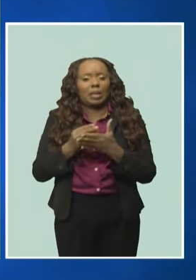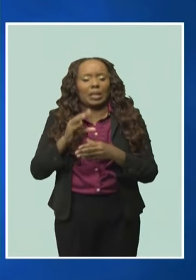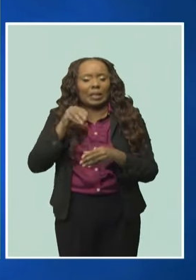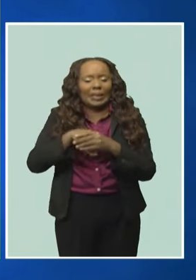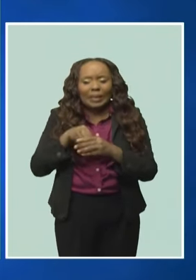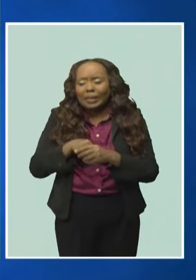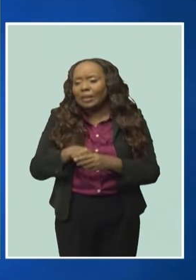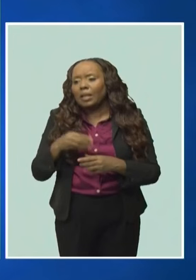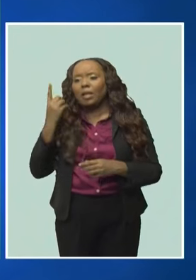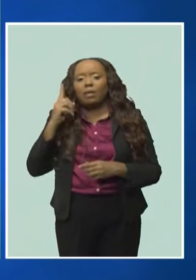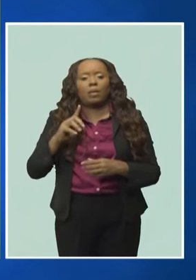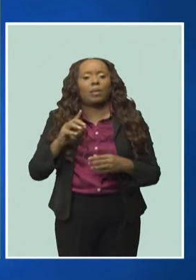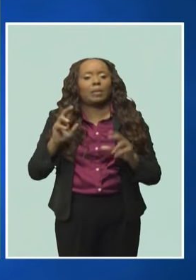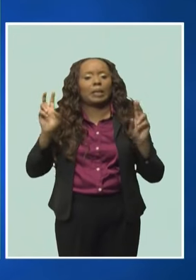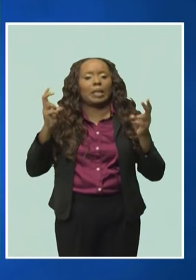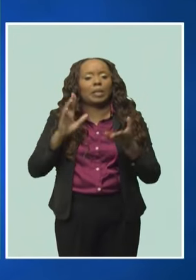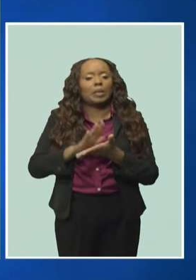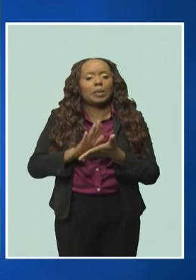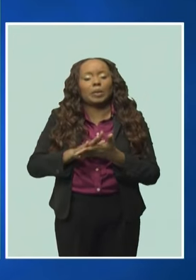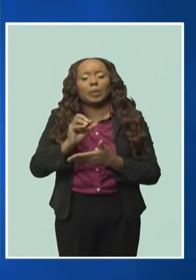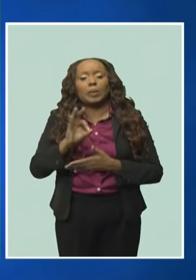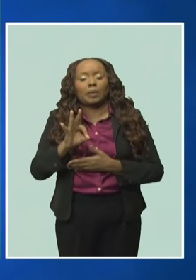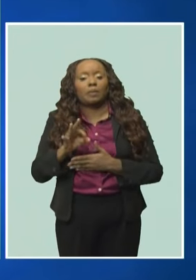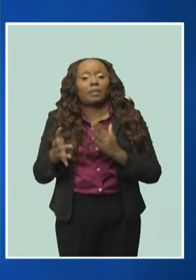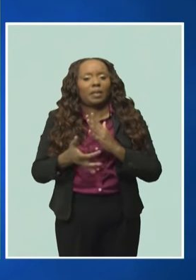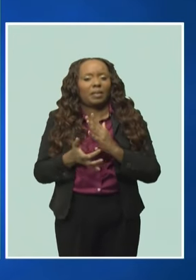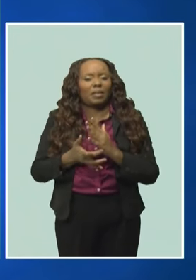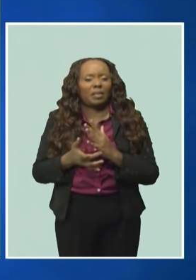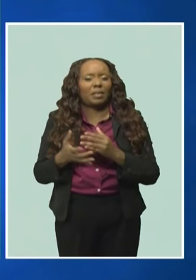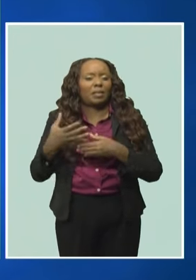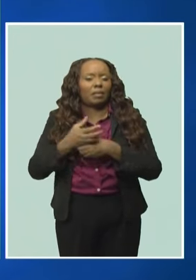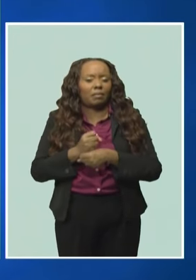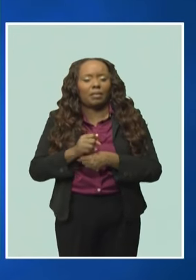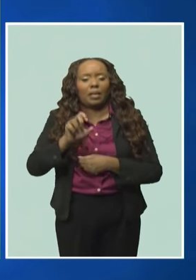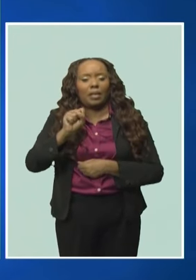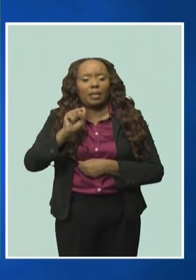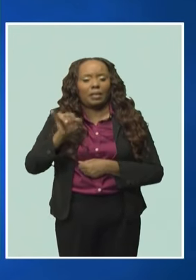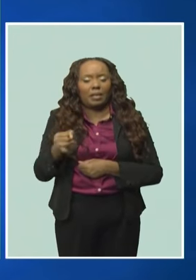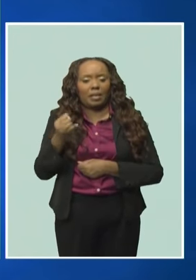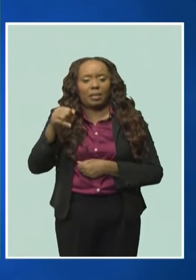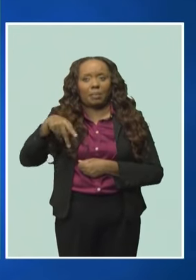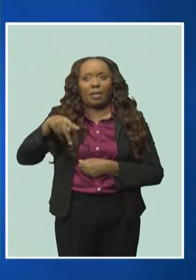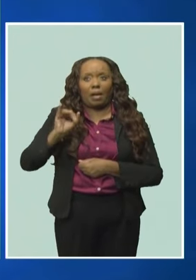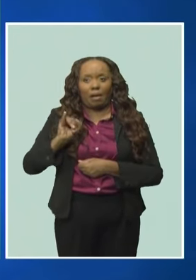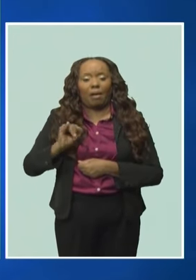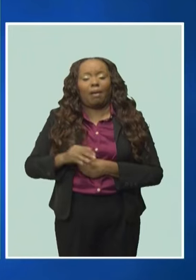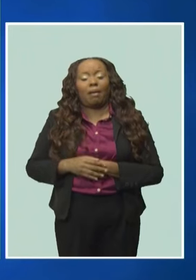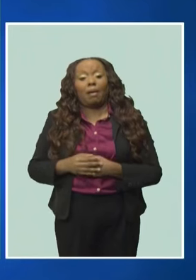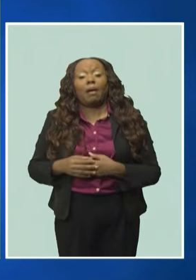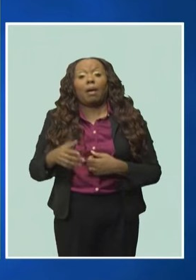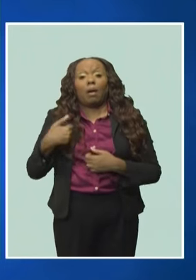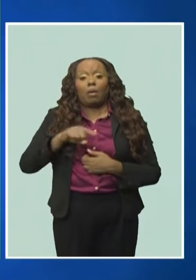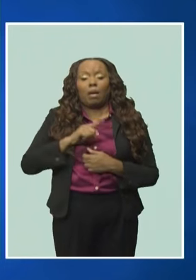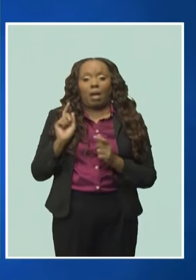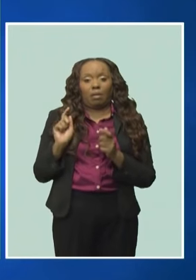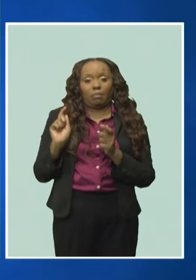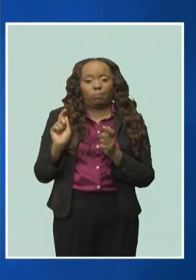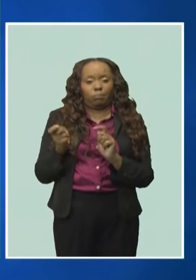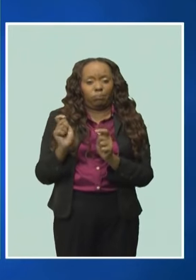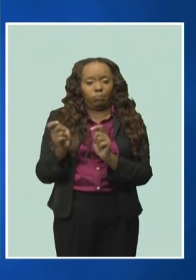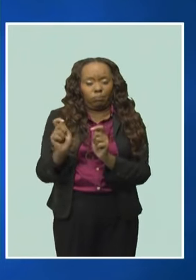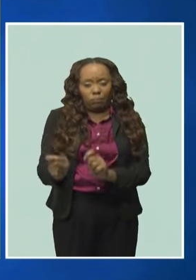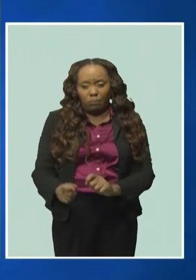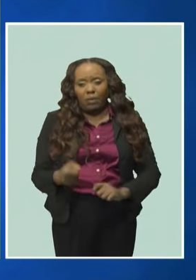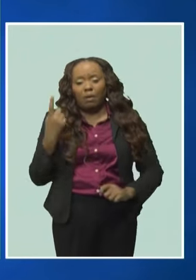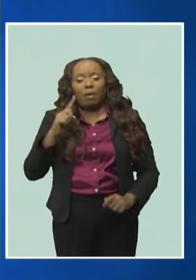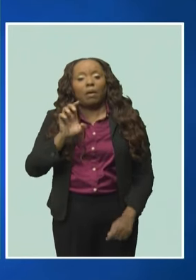of Technology, which is the Samuel Jackman Prescott Institute. We are making significant changes in